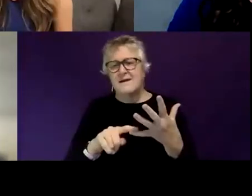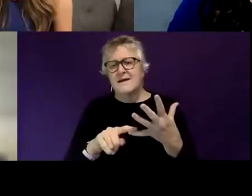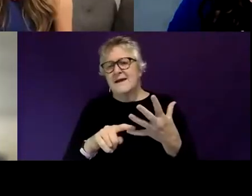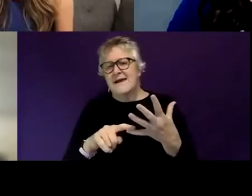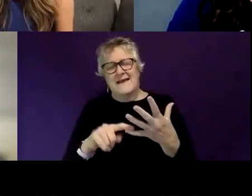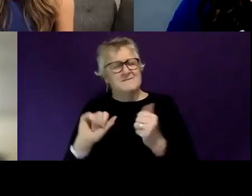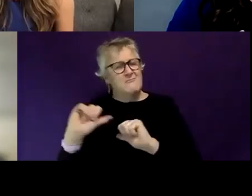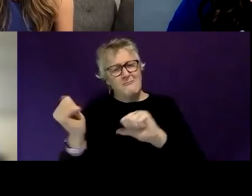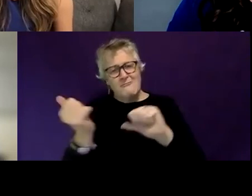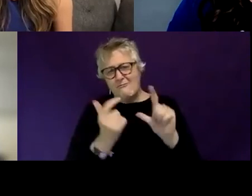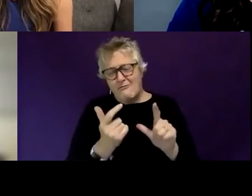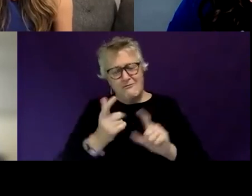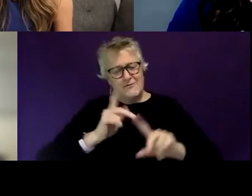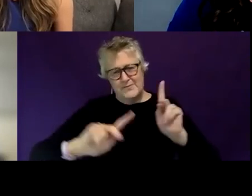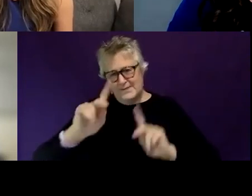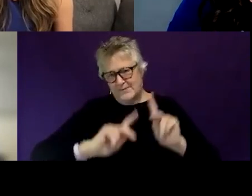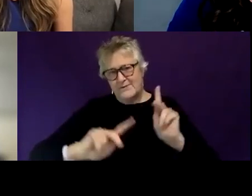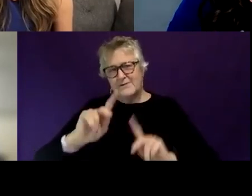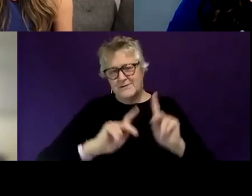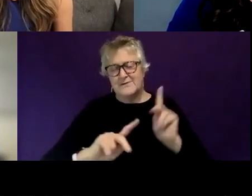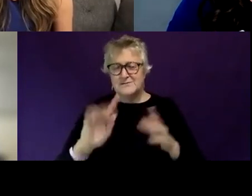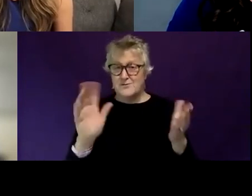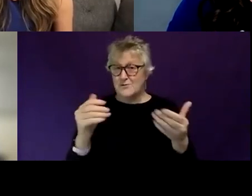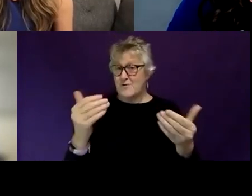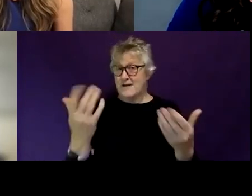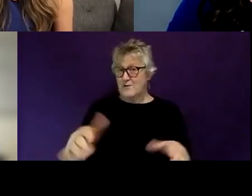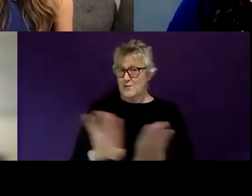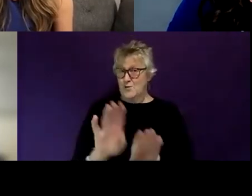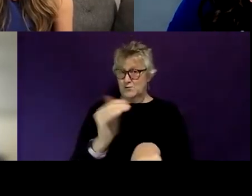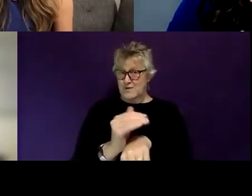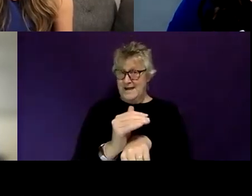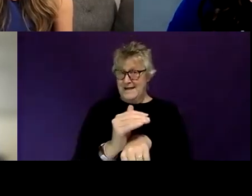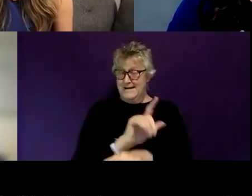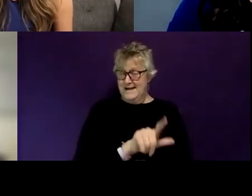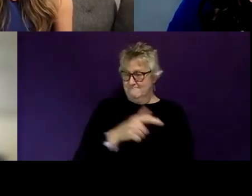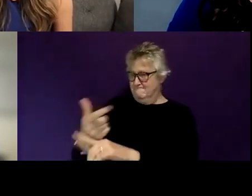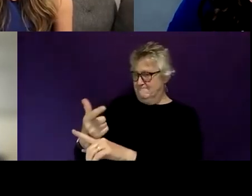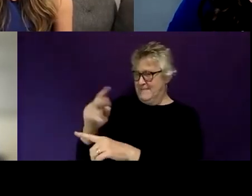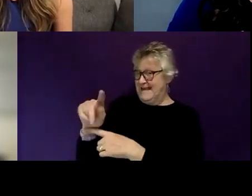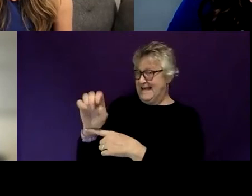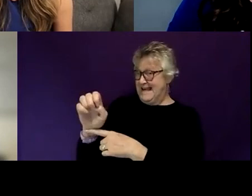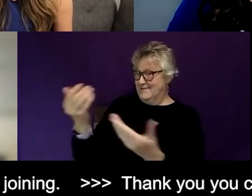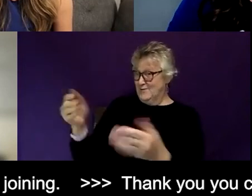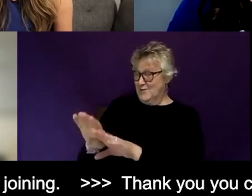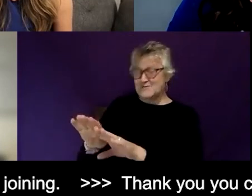Buhay. So we're going to close this off, and I'm going to bounce this over to Nate. So thank you, everyone, for